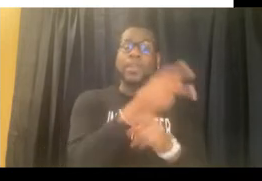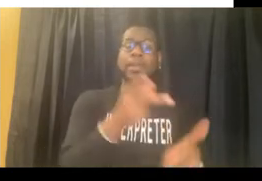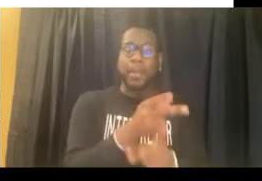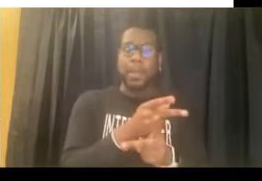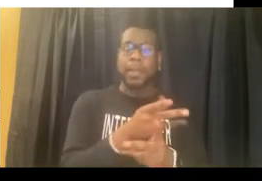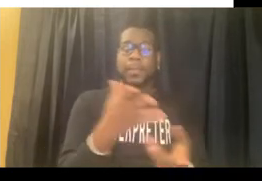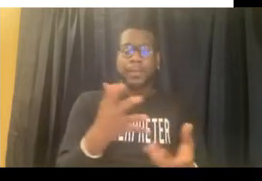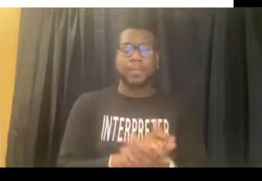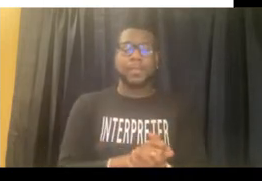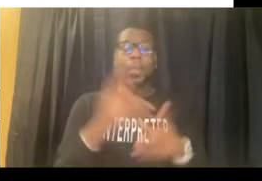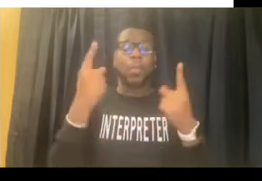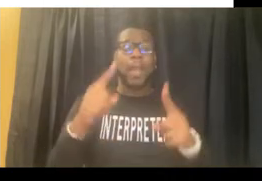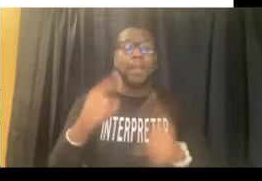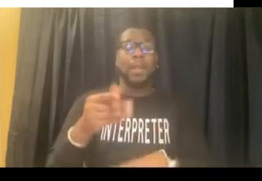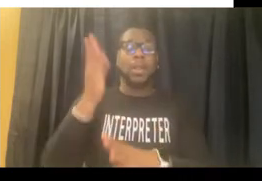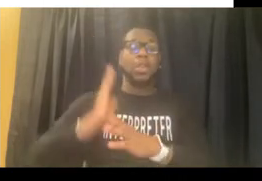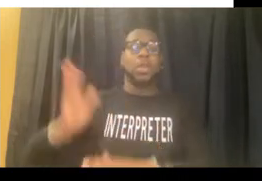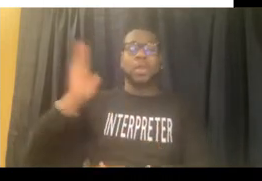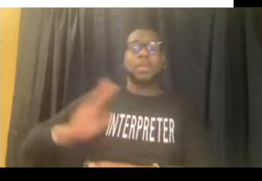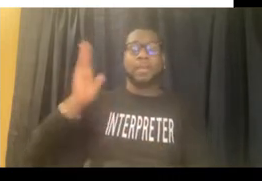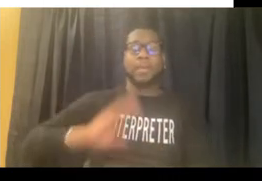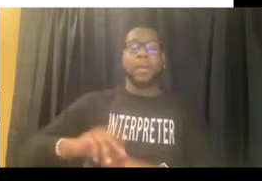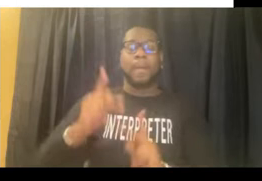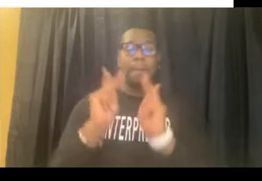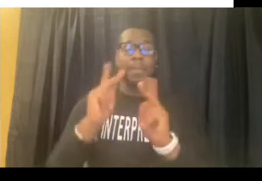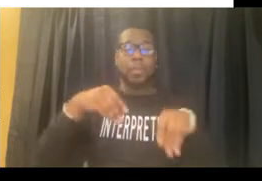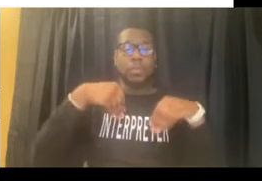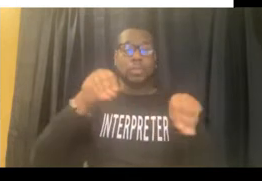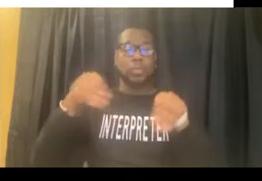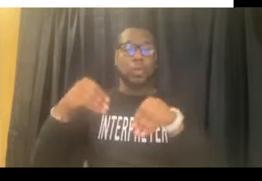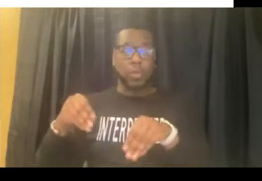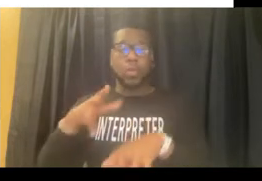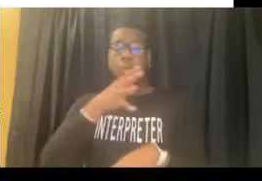women, and it continues to perpetuate throughout our society today.